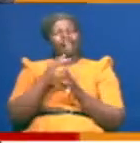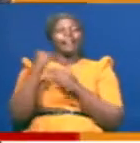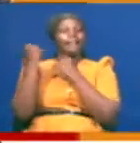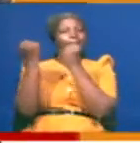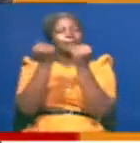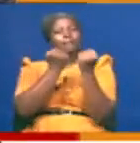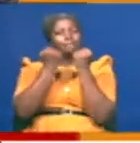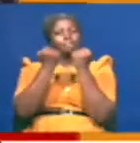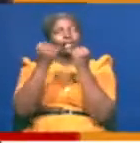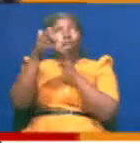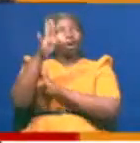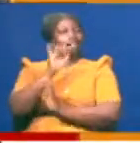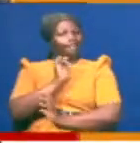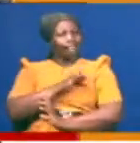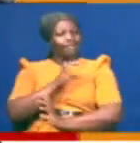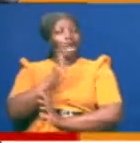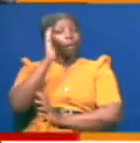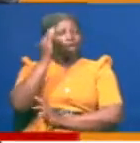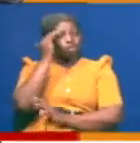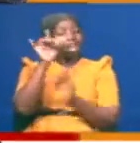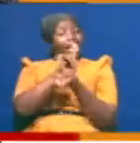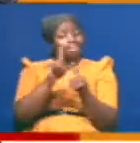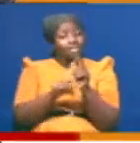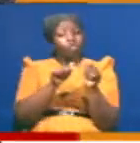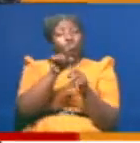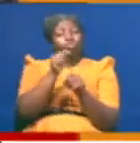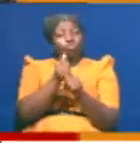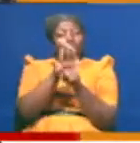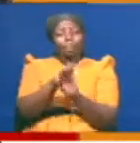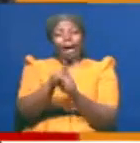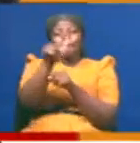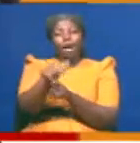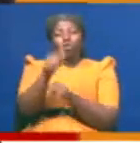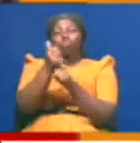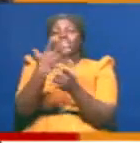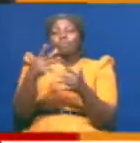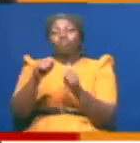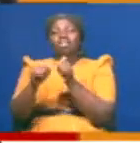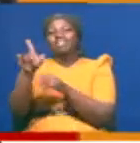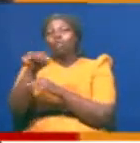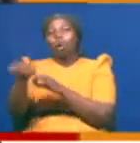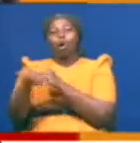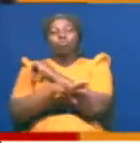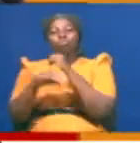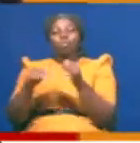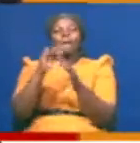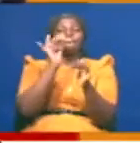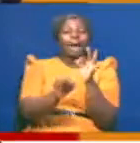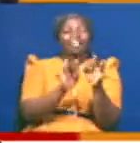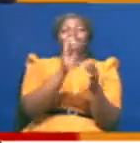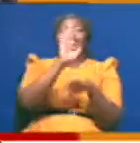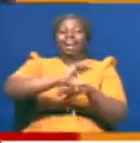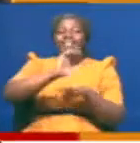doing. You oppress someone. You do something which is not right. You loot. You go, you burn church, you burn mosque, you burn